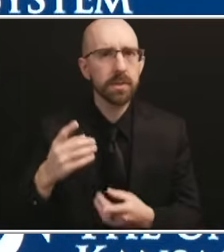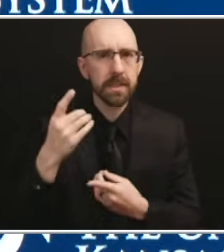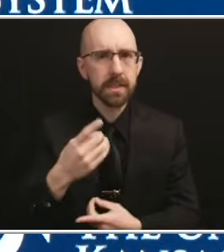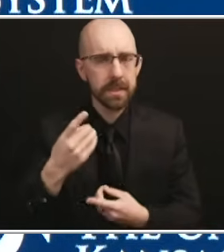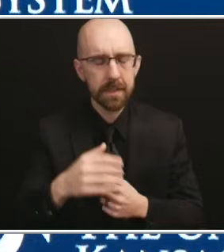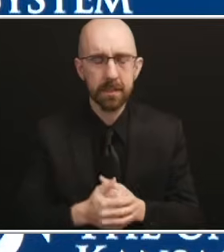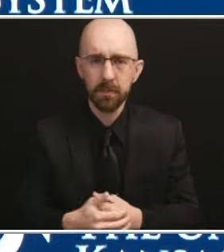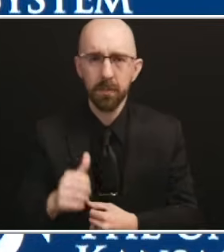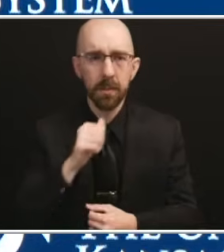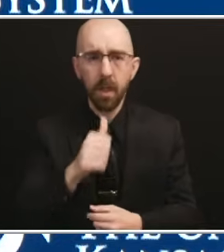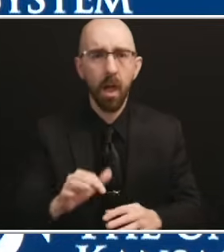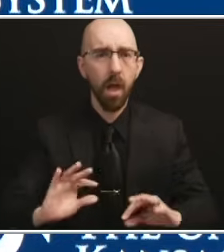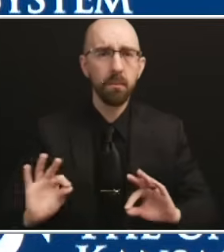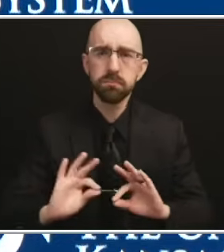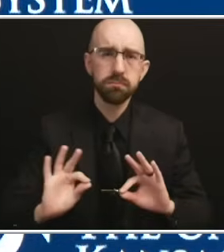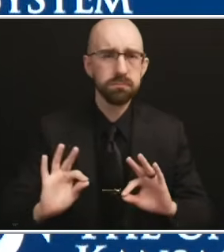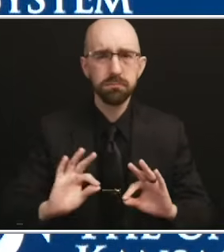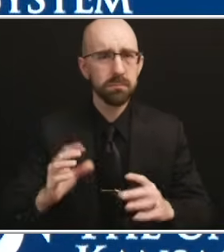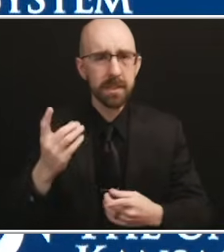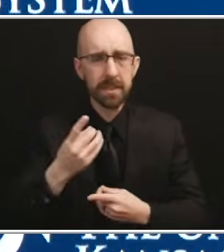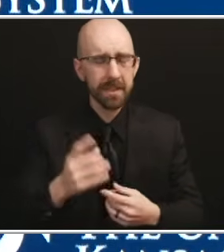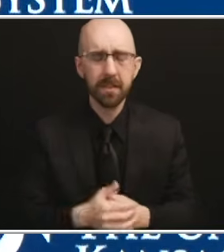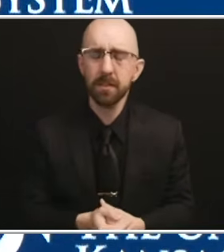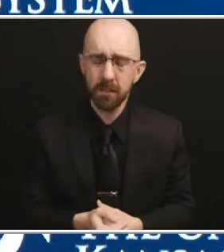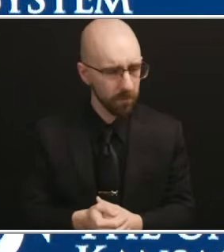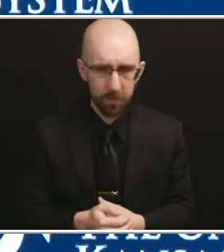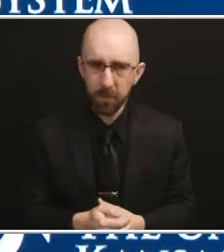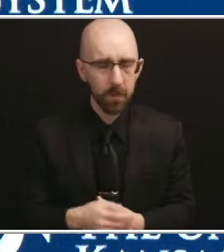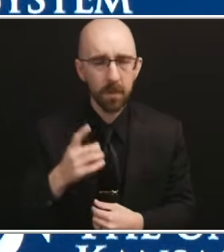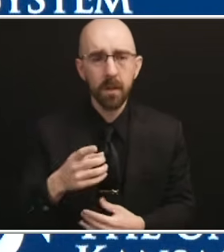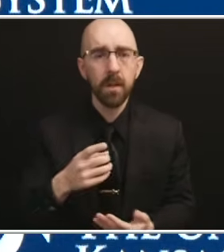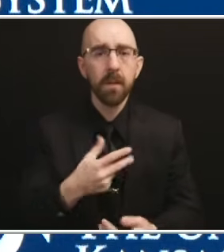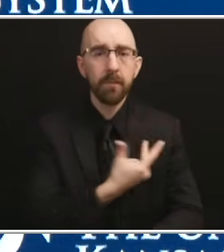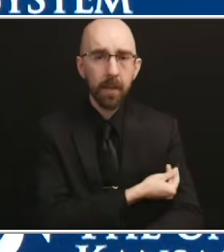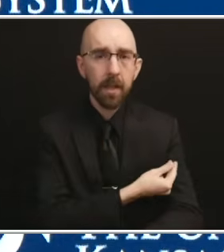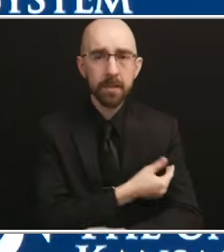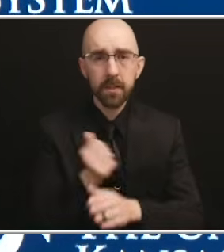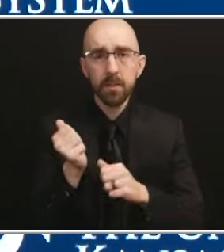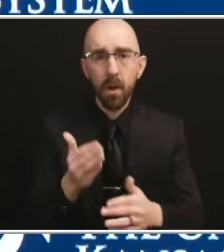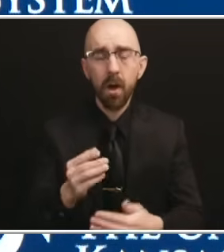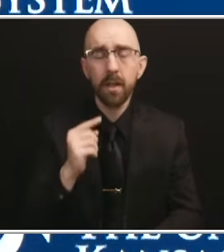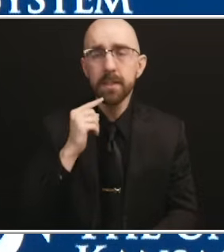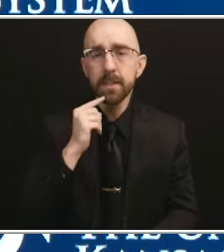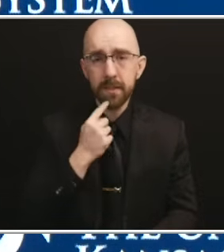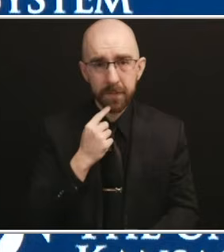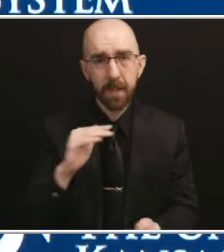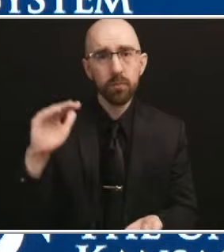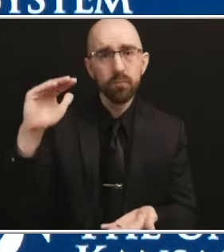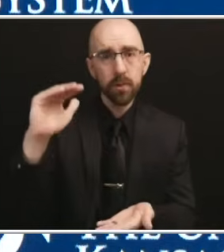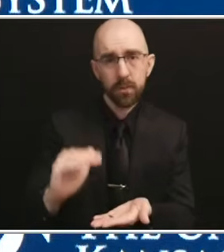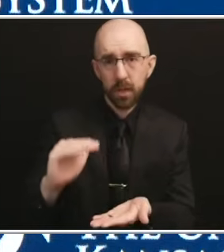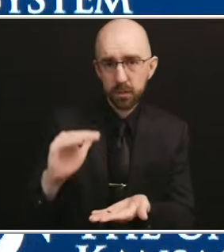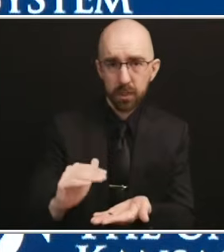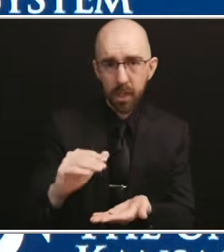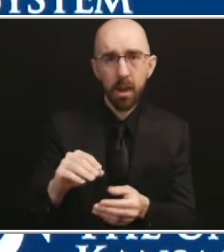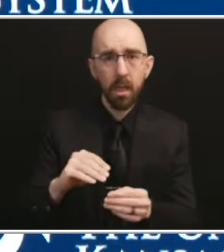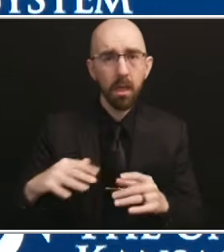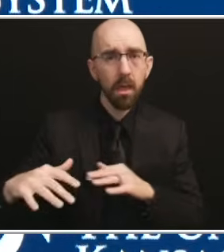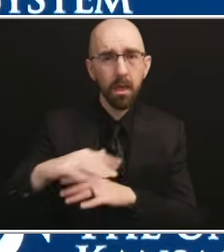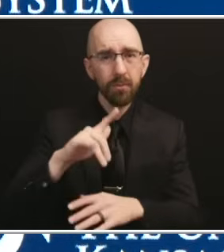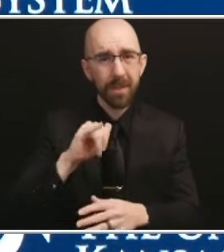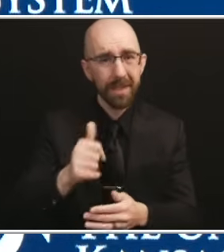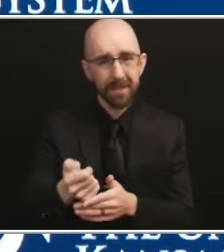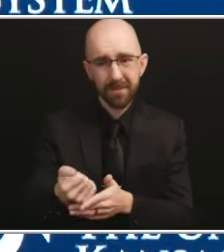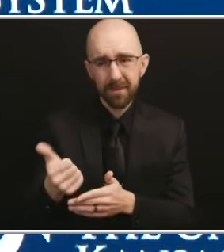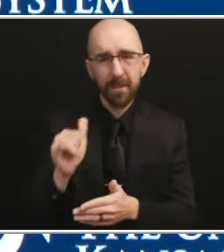benign disease. The vaccines have caused significant reduction and really elimination in those